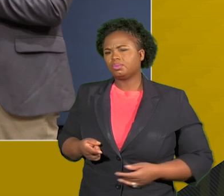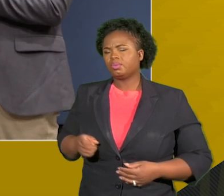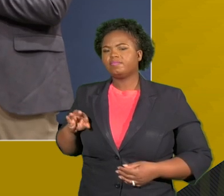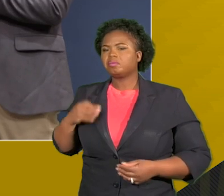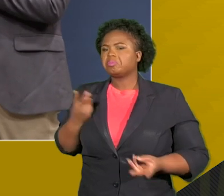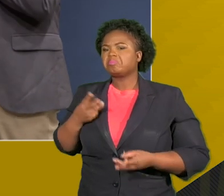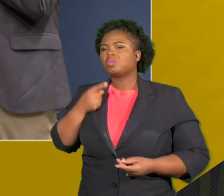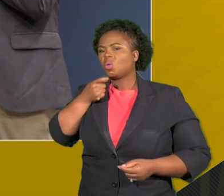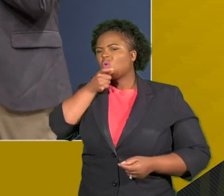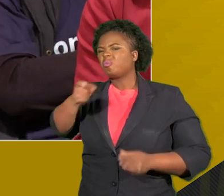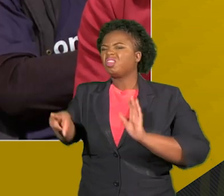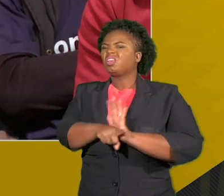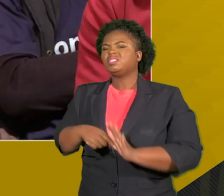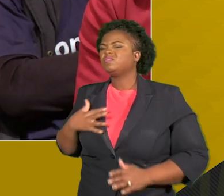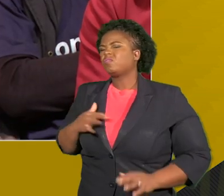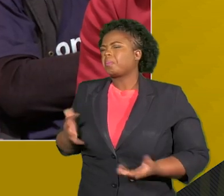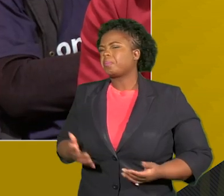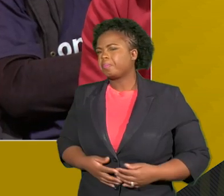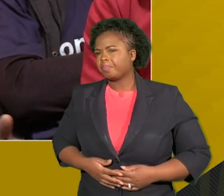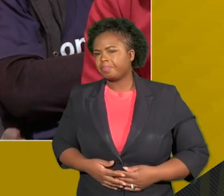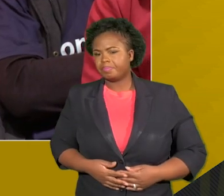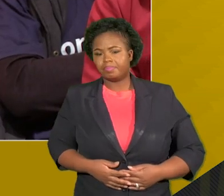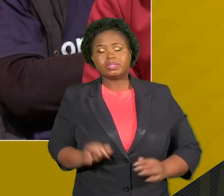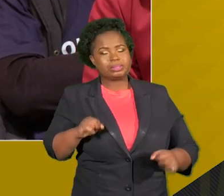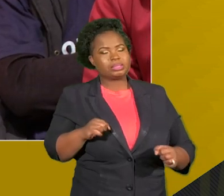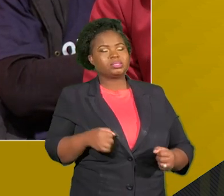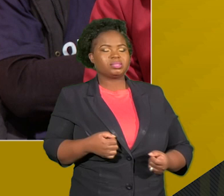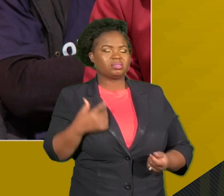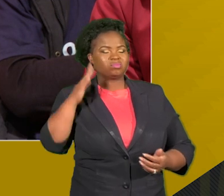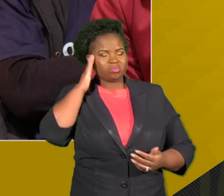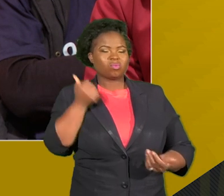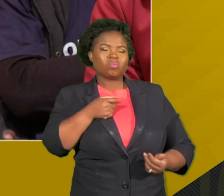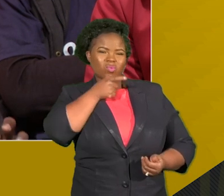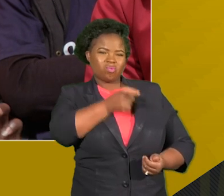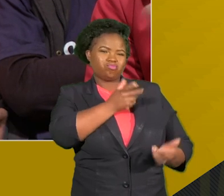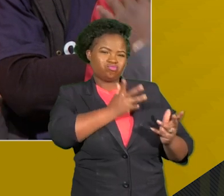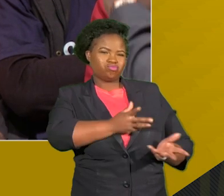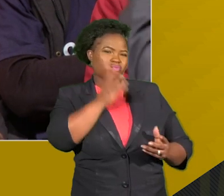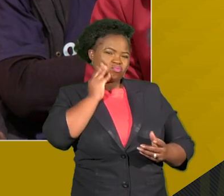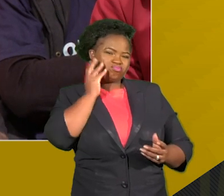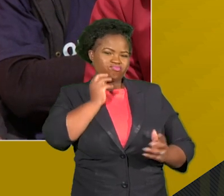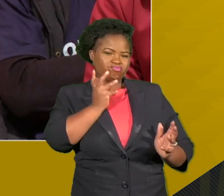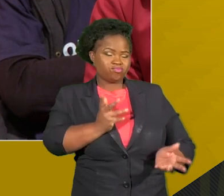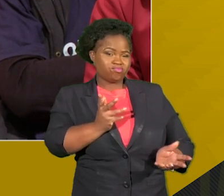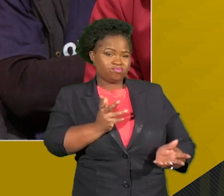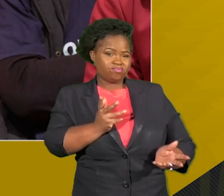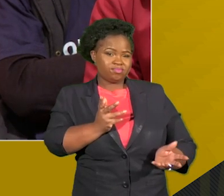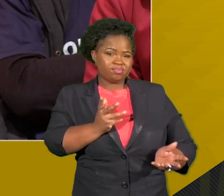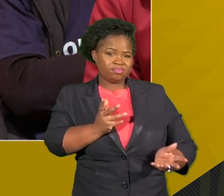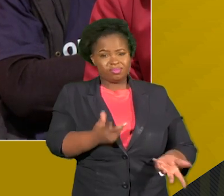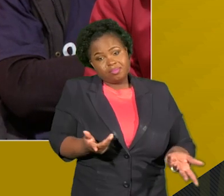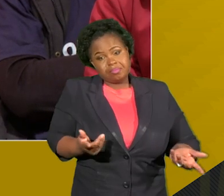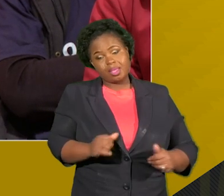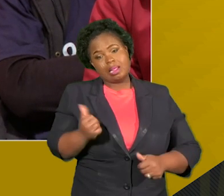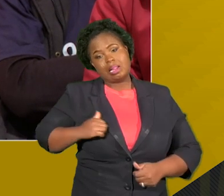abantu mabeshinto efana leso yeah recently siya saba nawo ama comment njengalawo ne yeah ngalokho si thina at